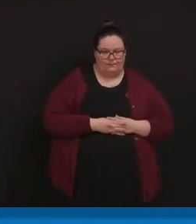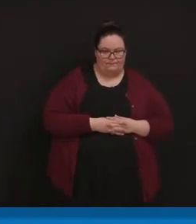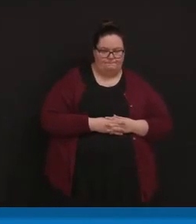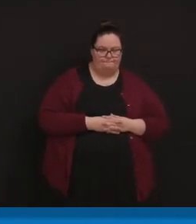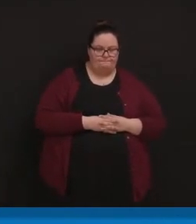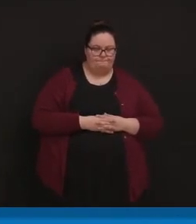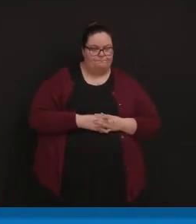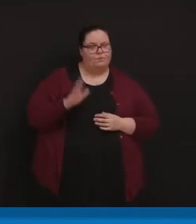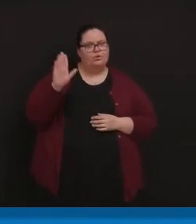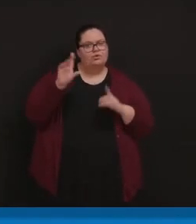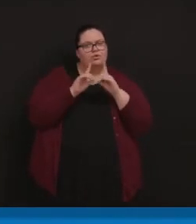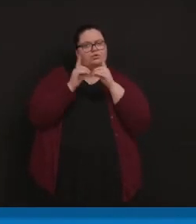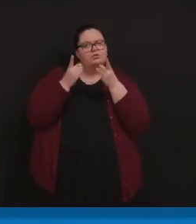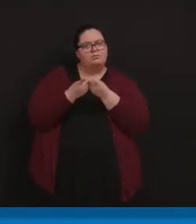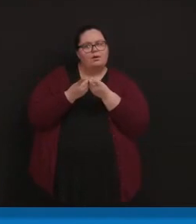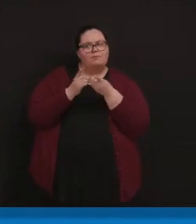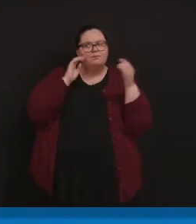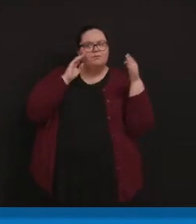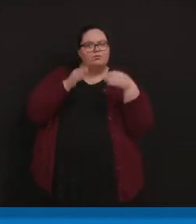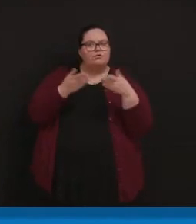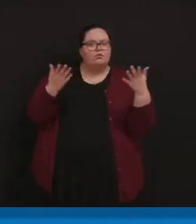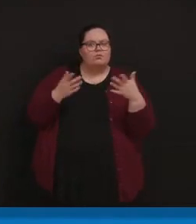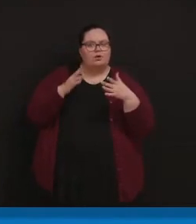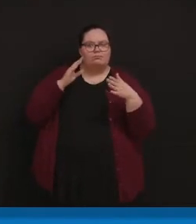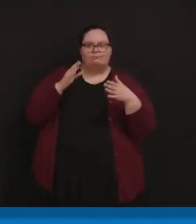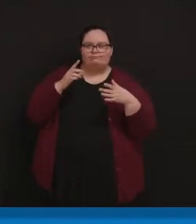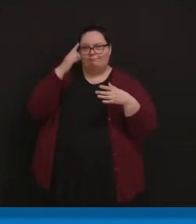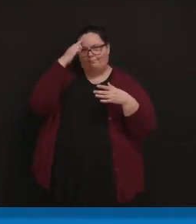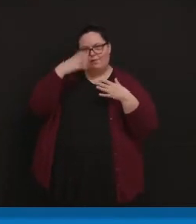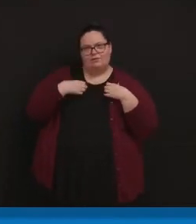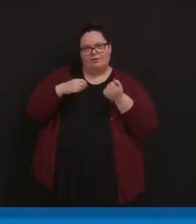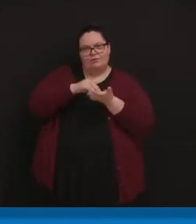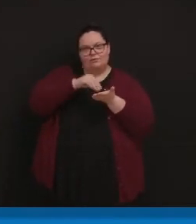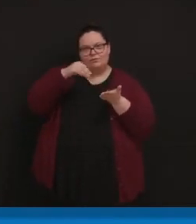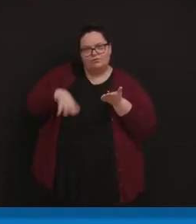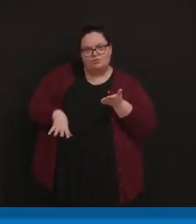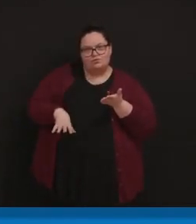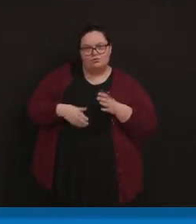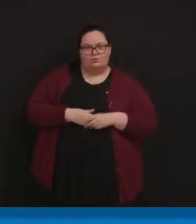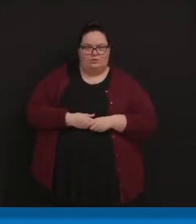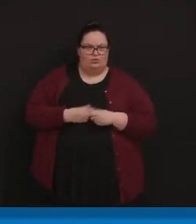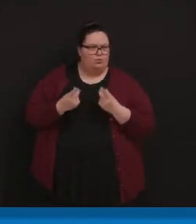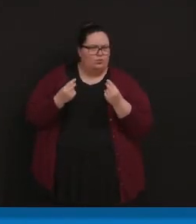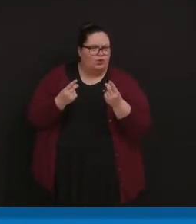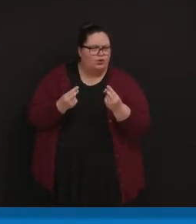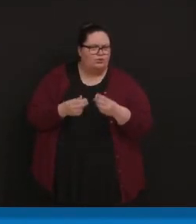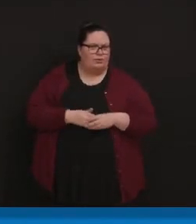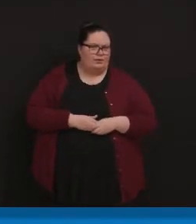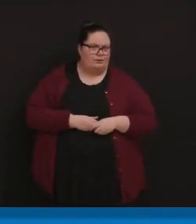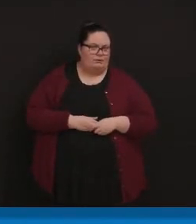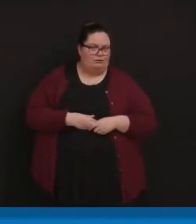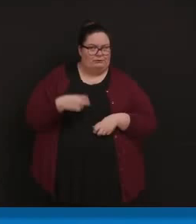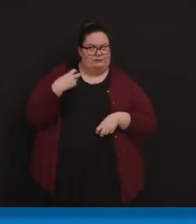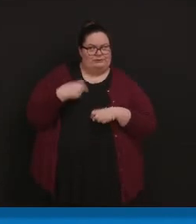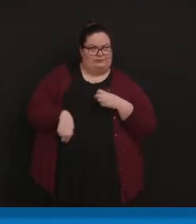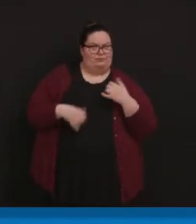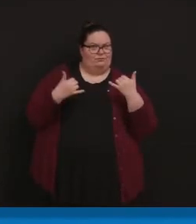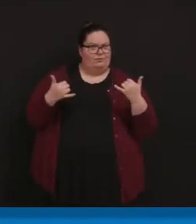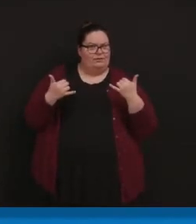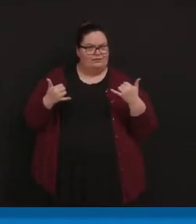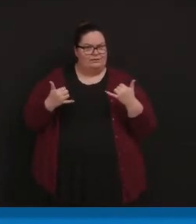department taken to address the mental health needs of students once again in this particularly difficult